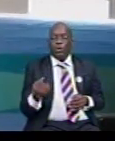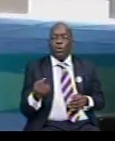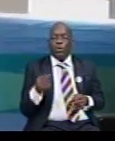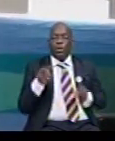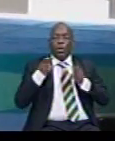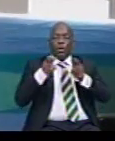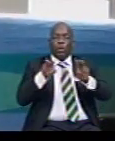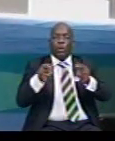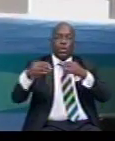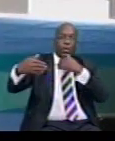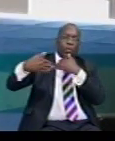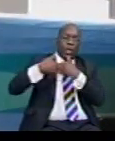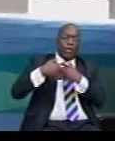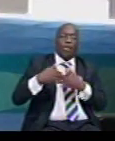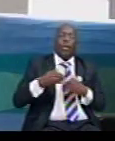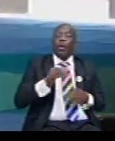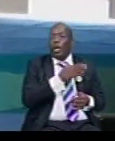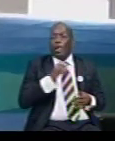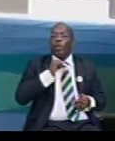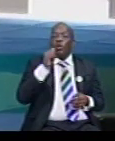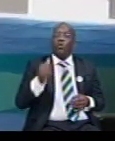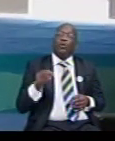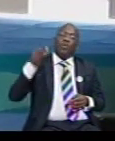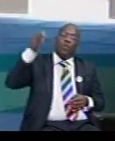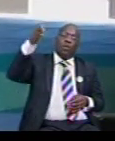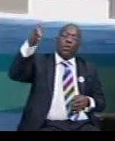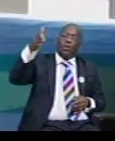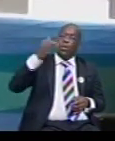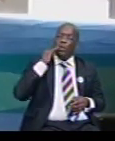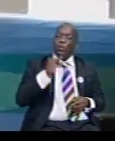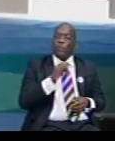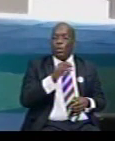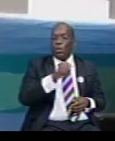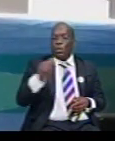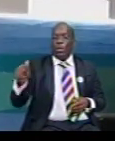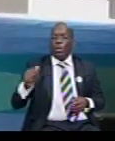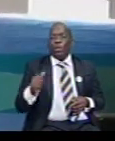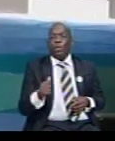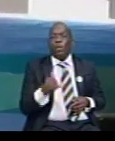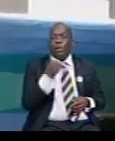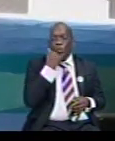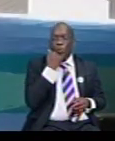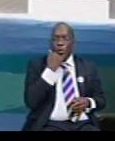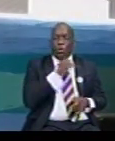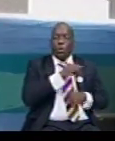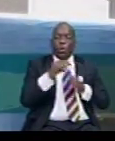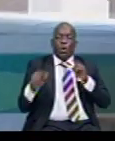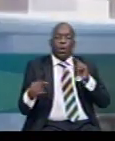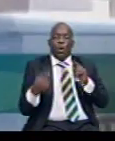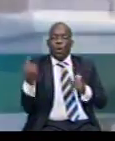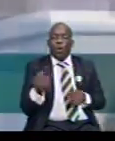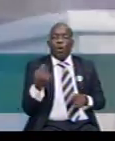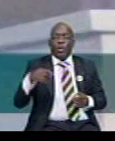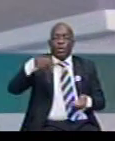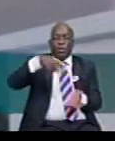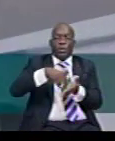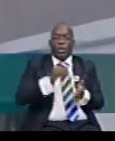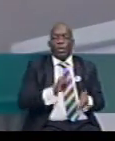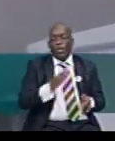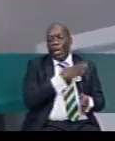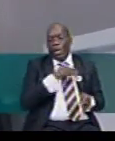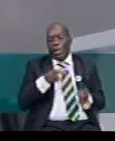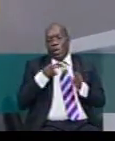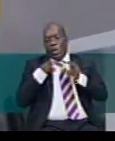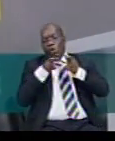of looking forward, that's a fault. Always standing and watching like